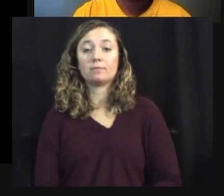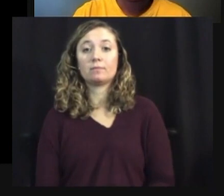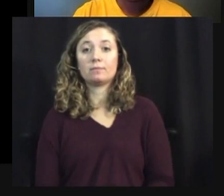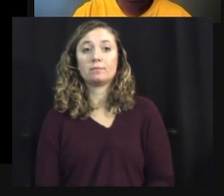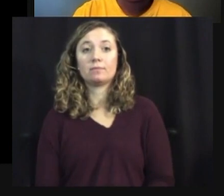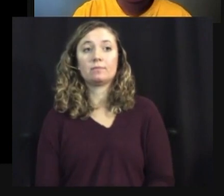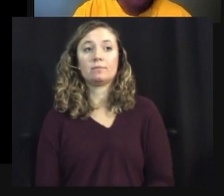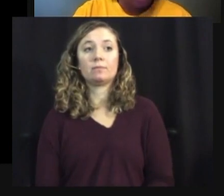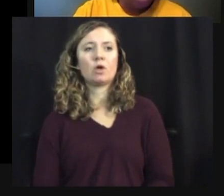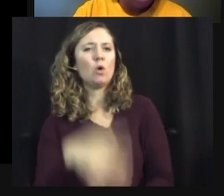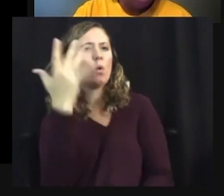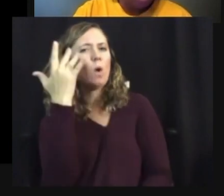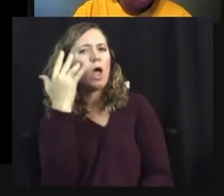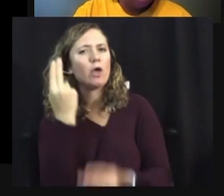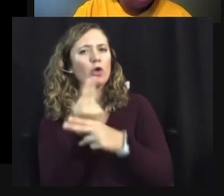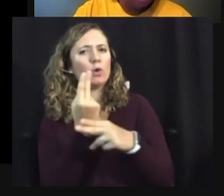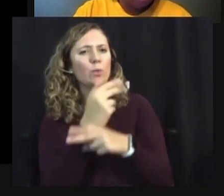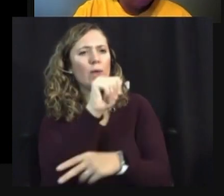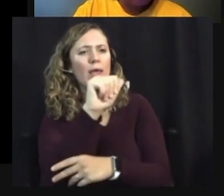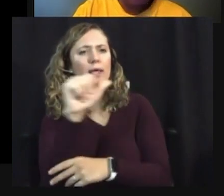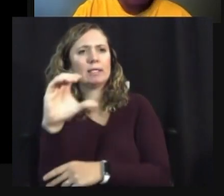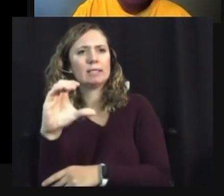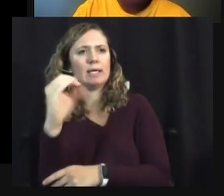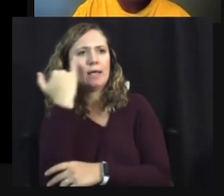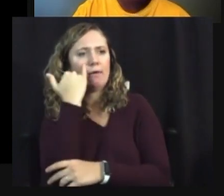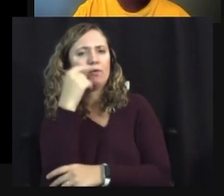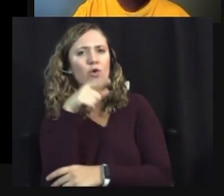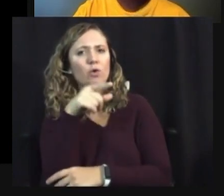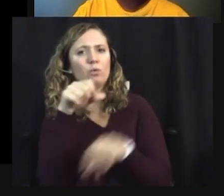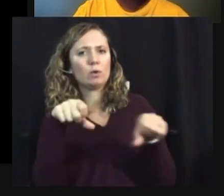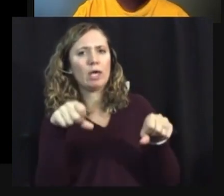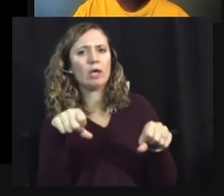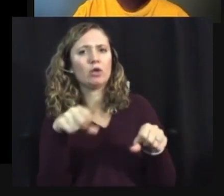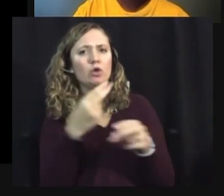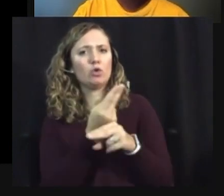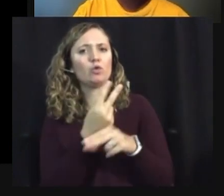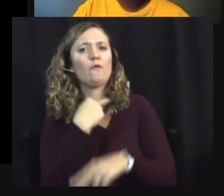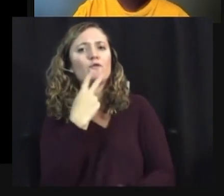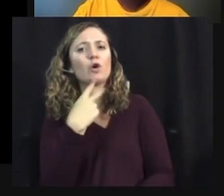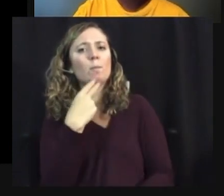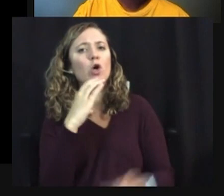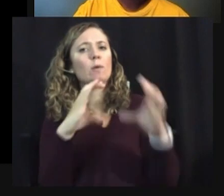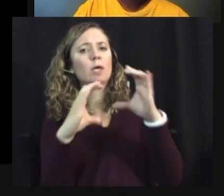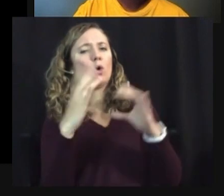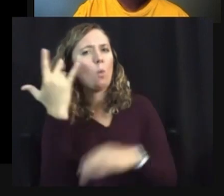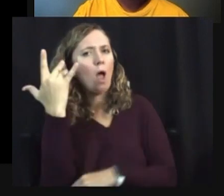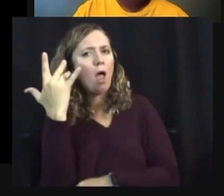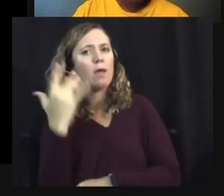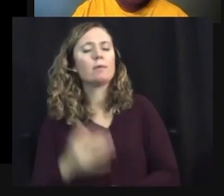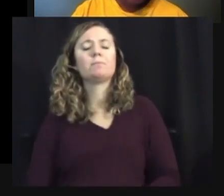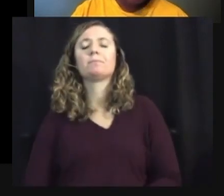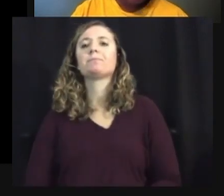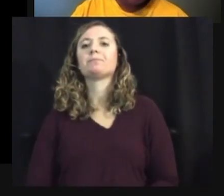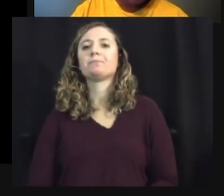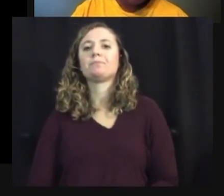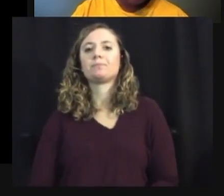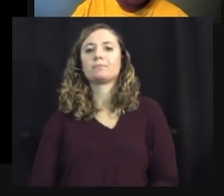Why use AAC if you are capable of using verbal communication?